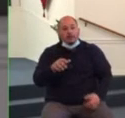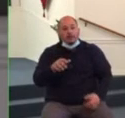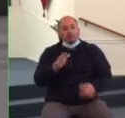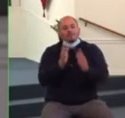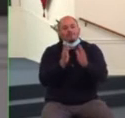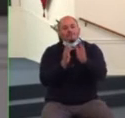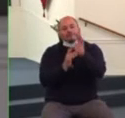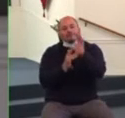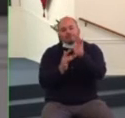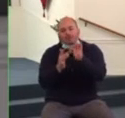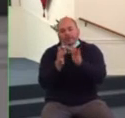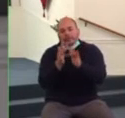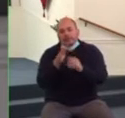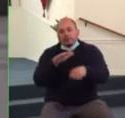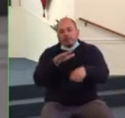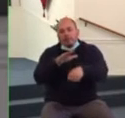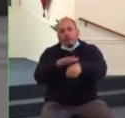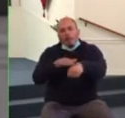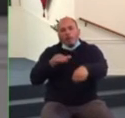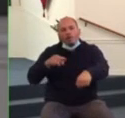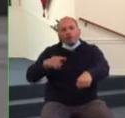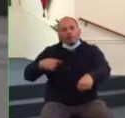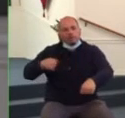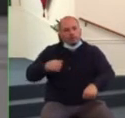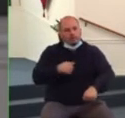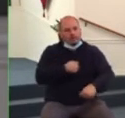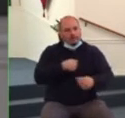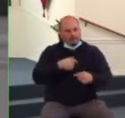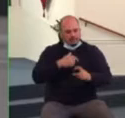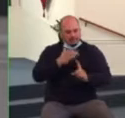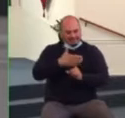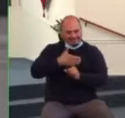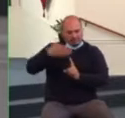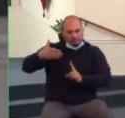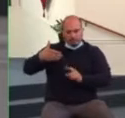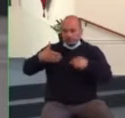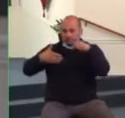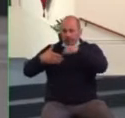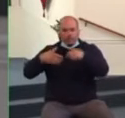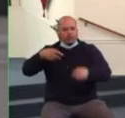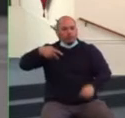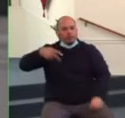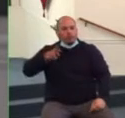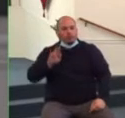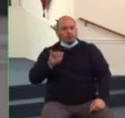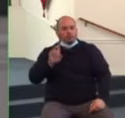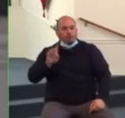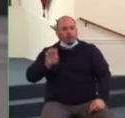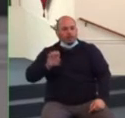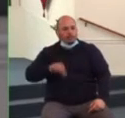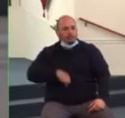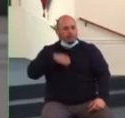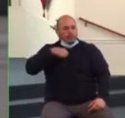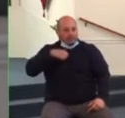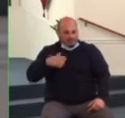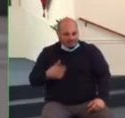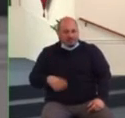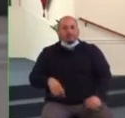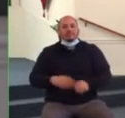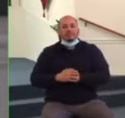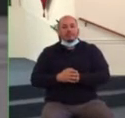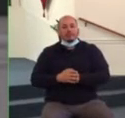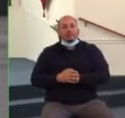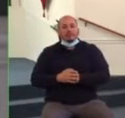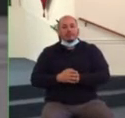warns us that if we're ashamed of Him and His words now, He will be ashamed of us when He comes in His glory and in the glory of